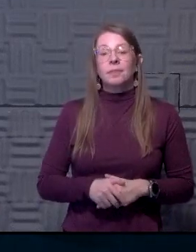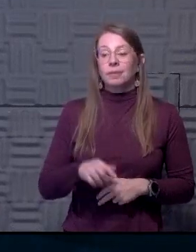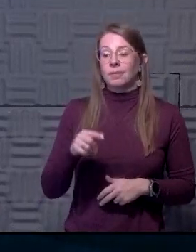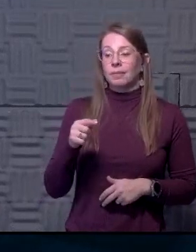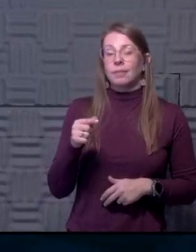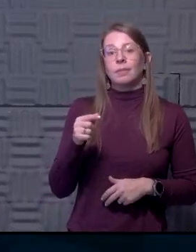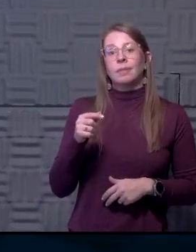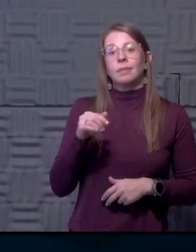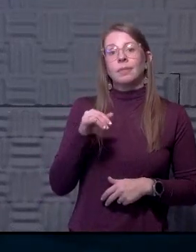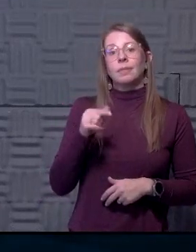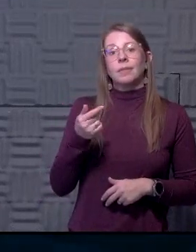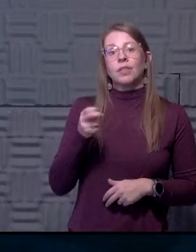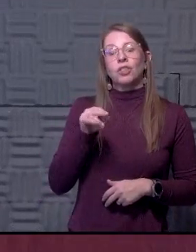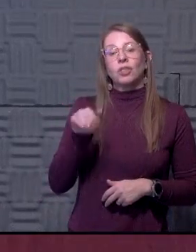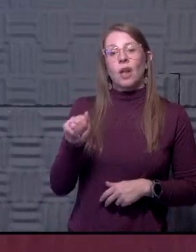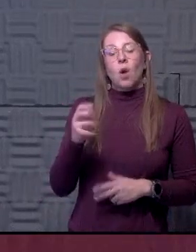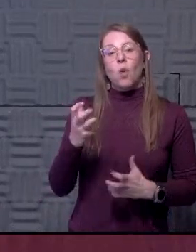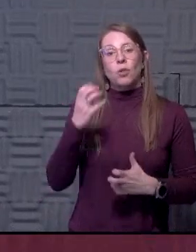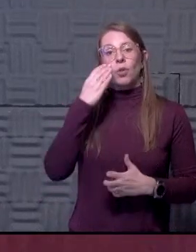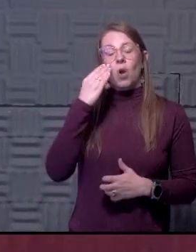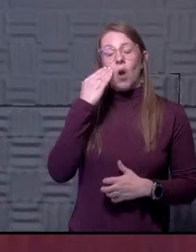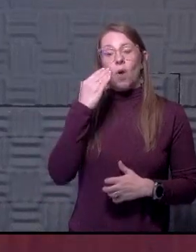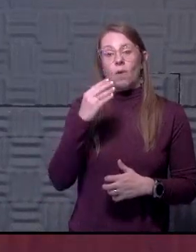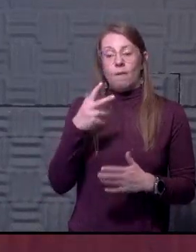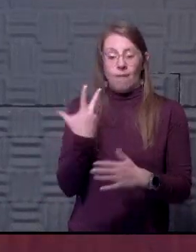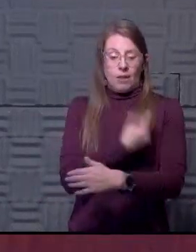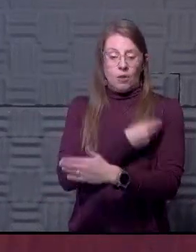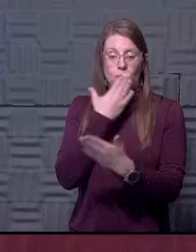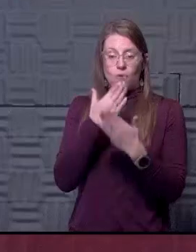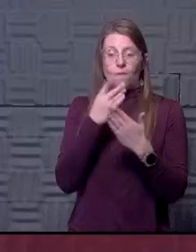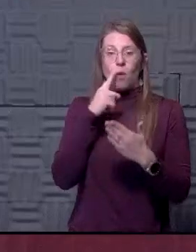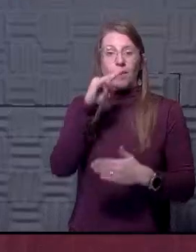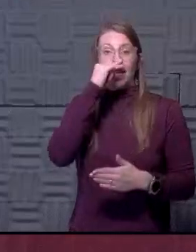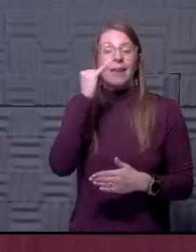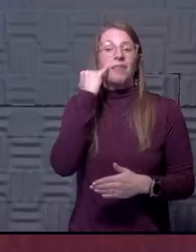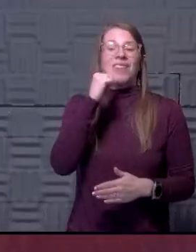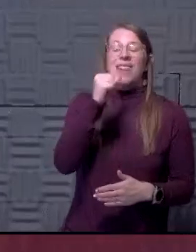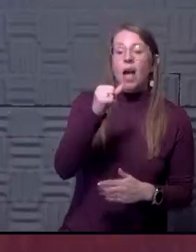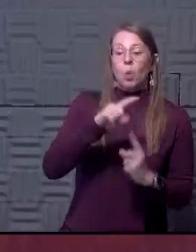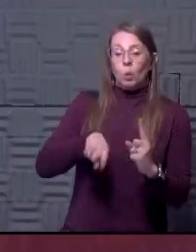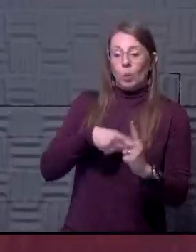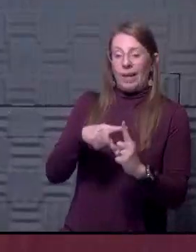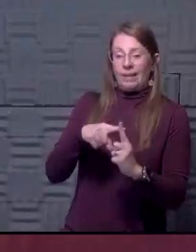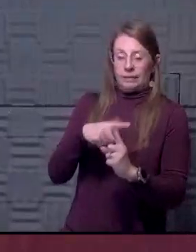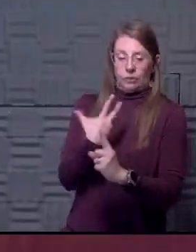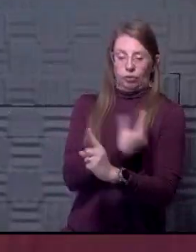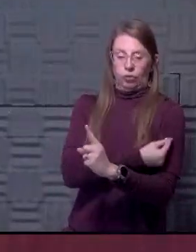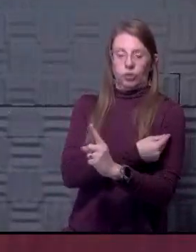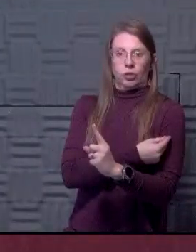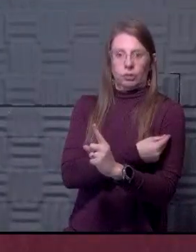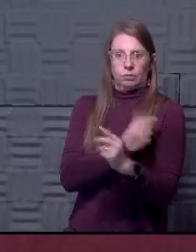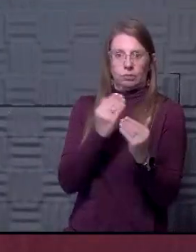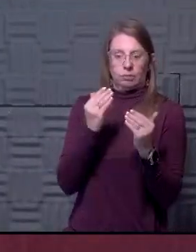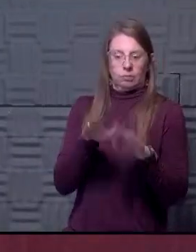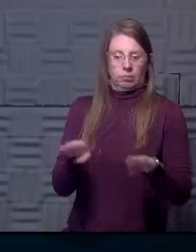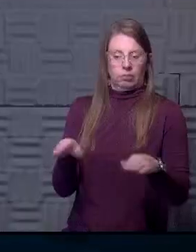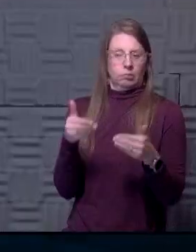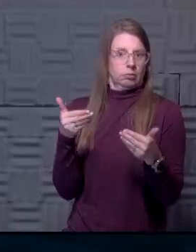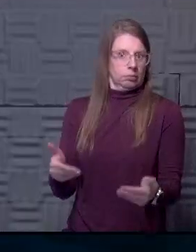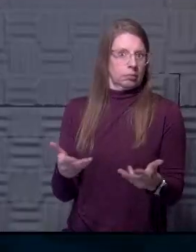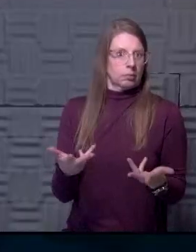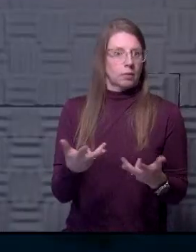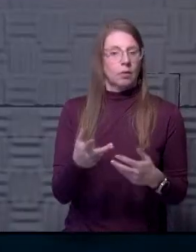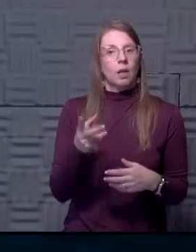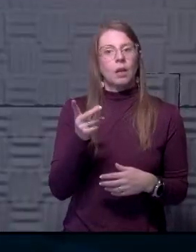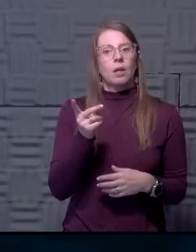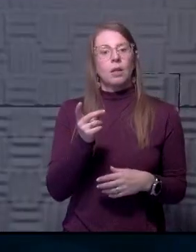Gina wants to know, is the vaccine good for kids? And if not, when will children have their vaccine? Great question. Okay, Dr. Pahud, you're up